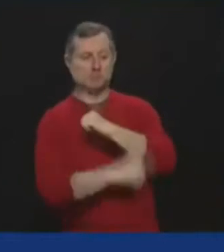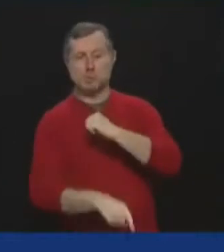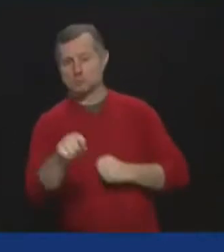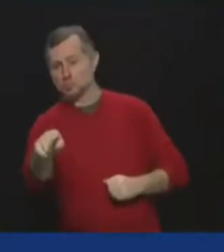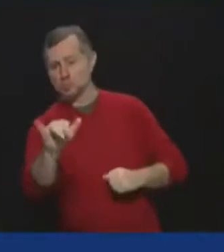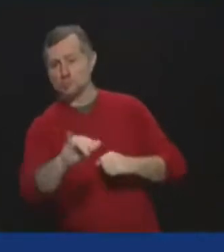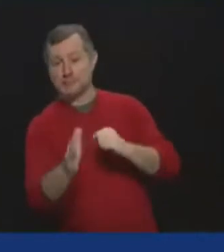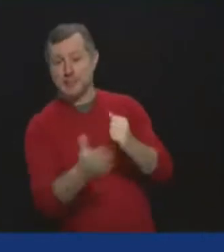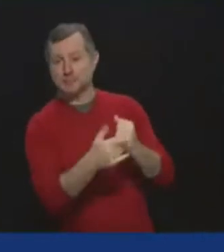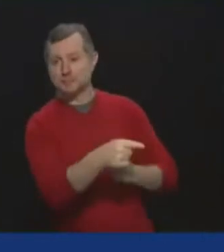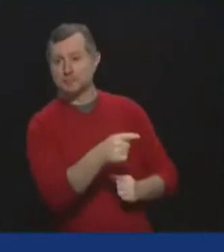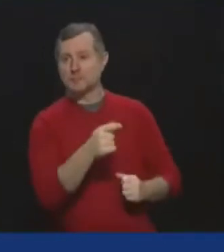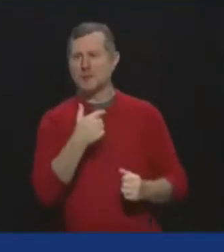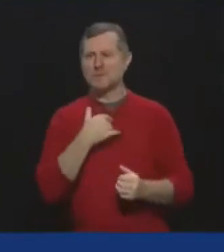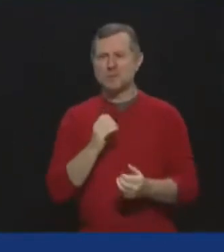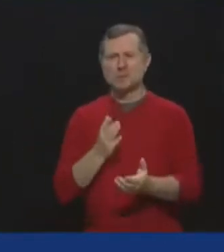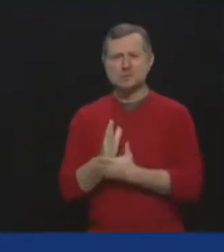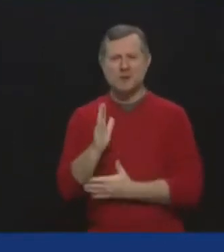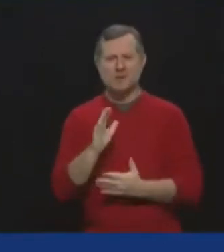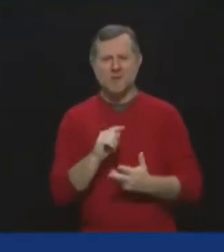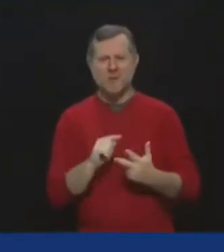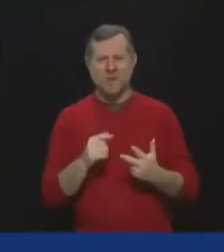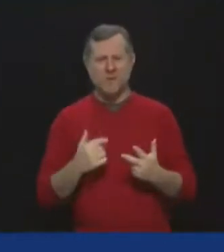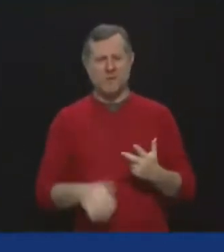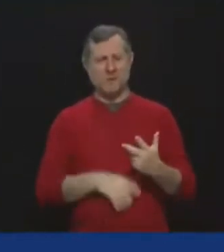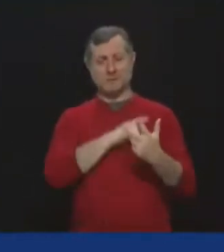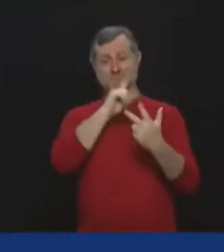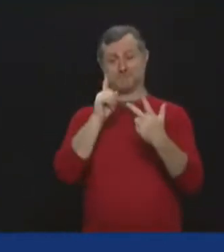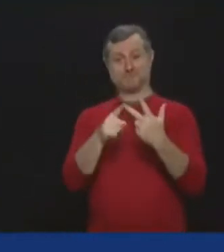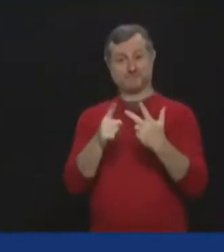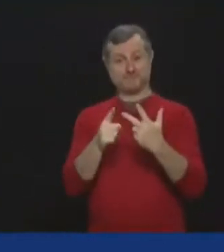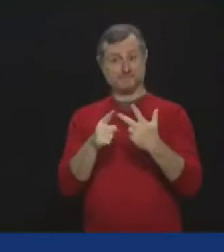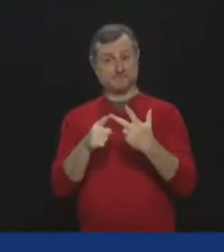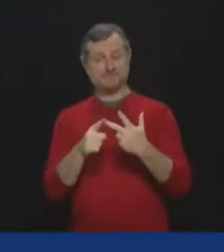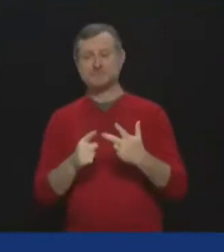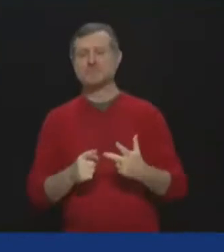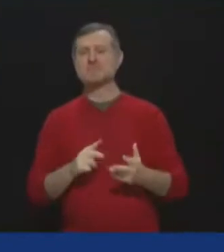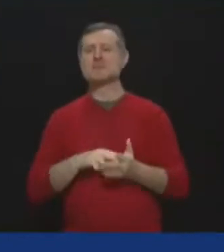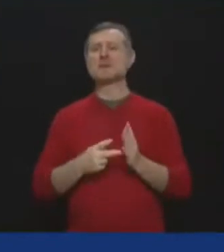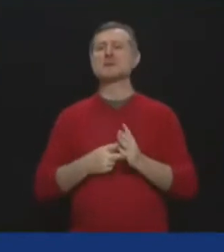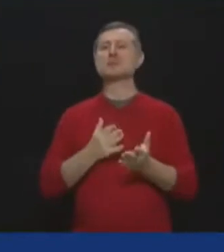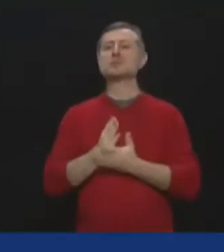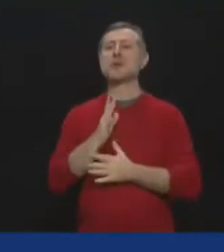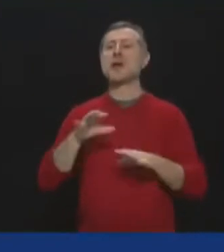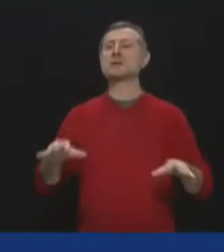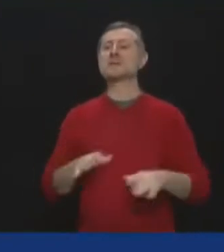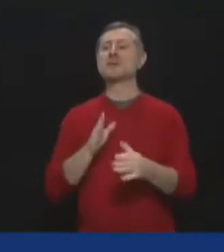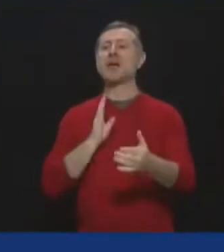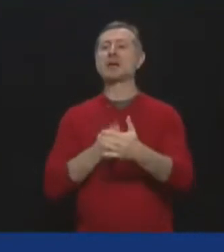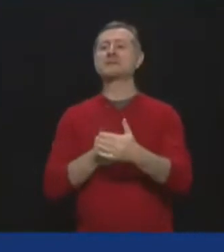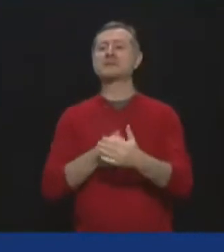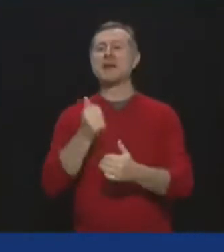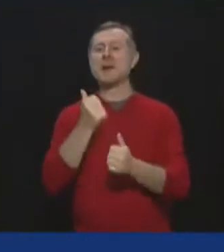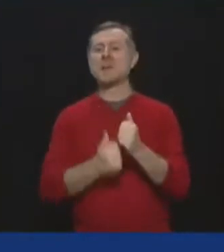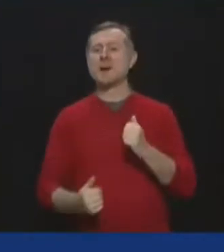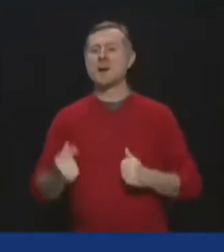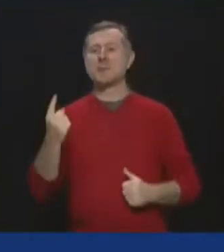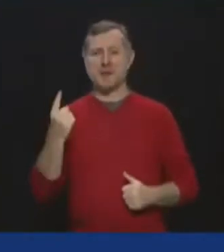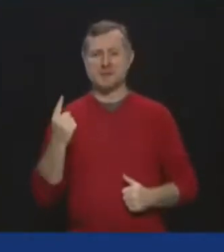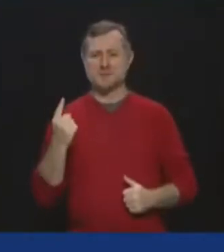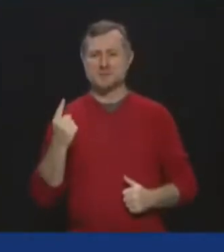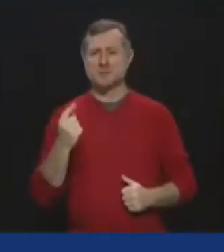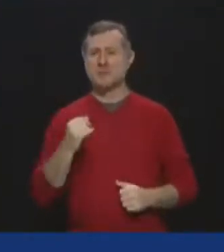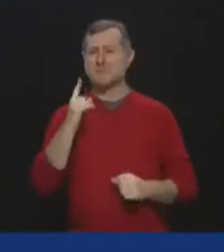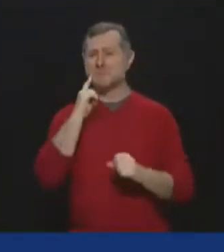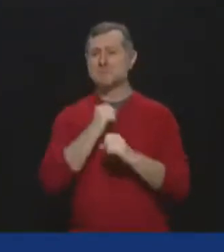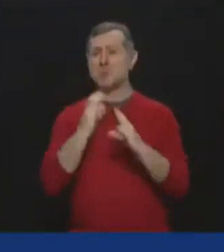the third thing it does is it creates a right of action against anyone. You sat with your friend and